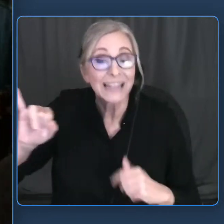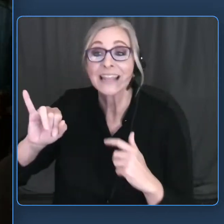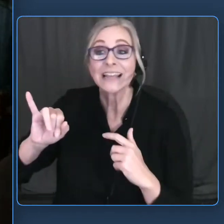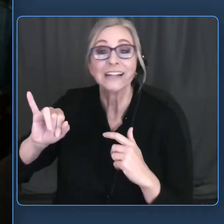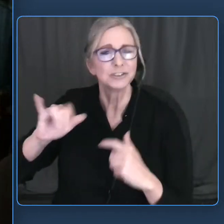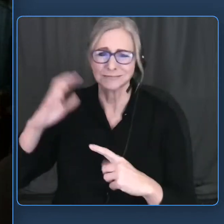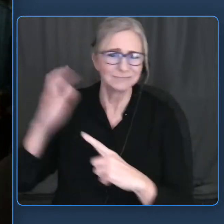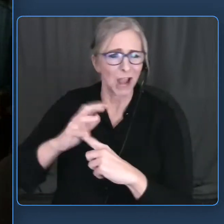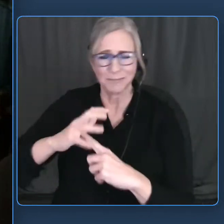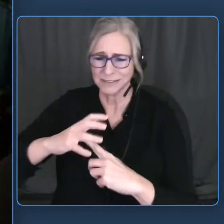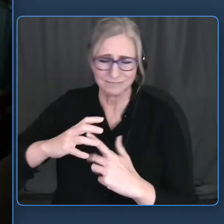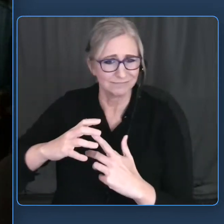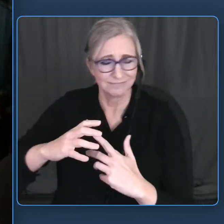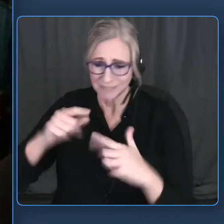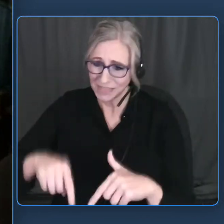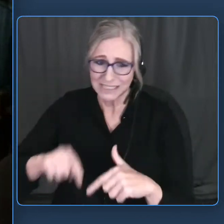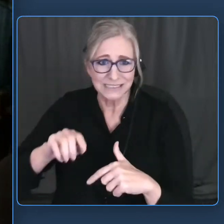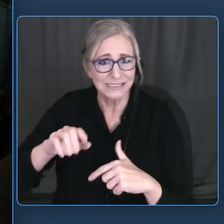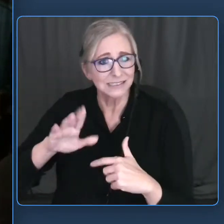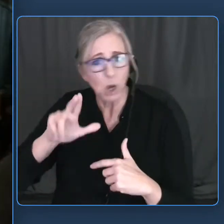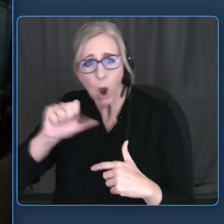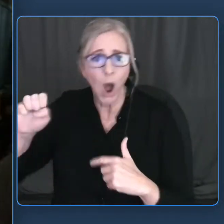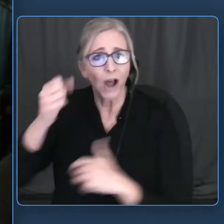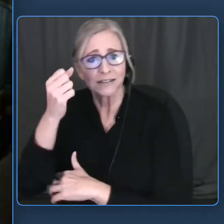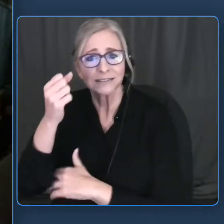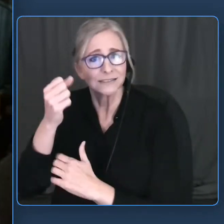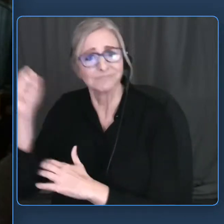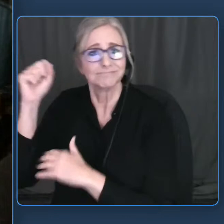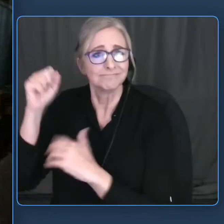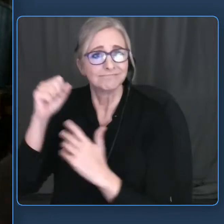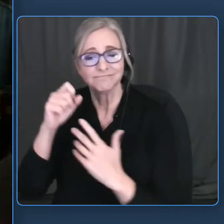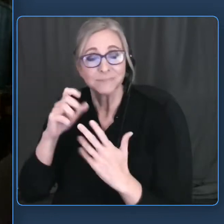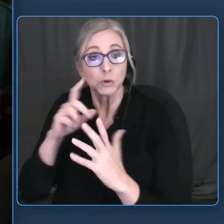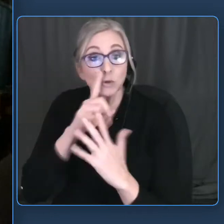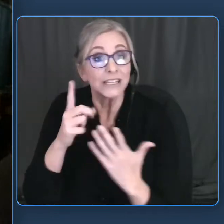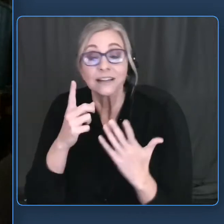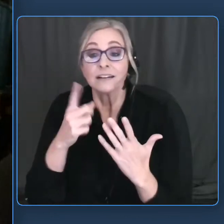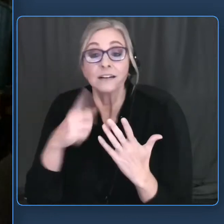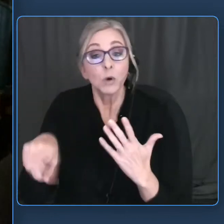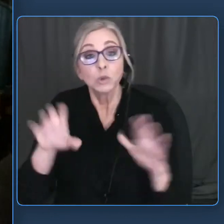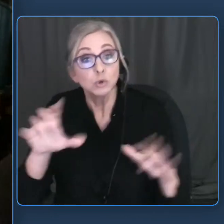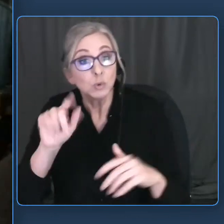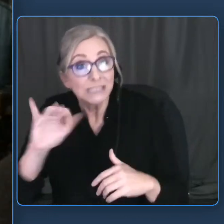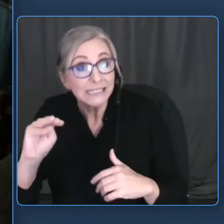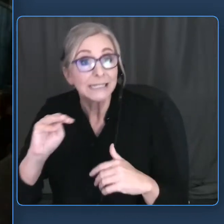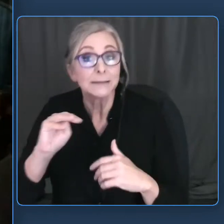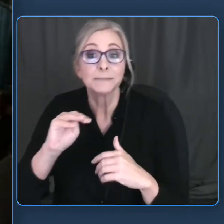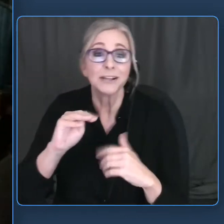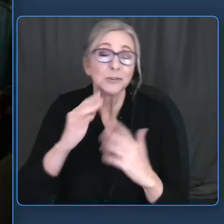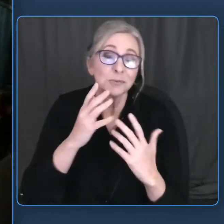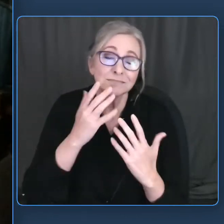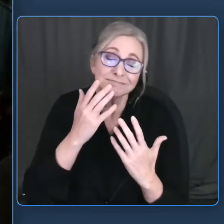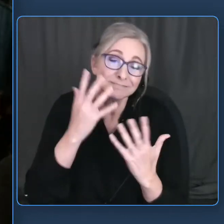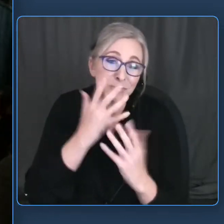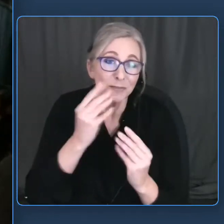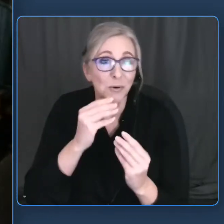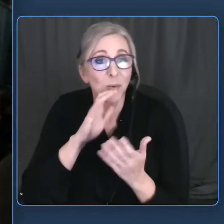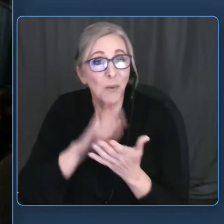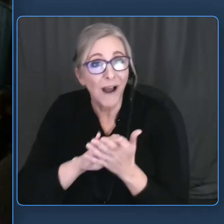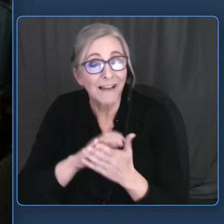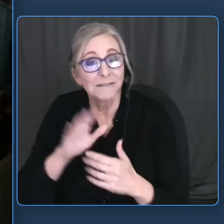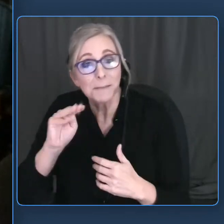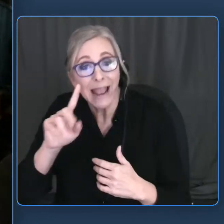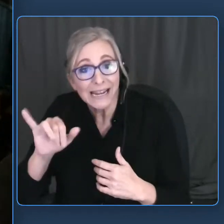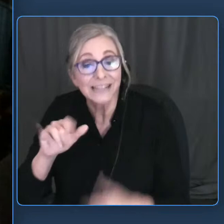just a champion in the cause, and even what you do, Tim, and your lovely wife Mandy, we